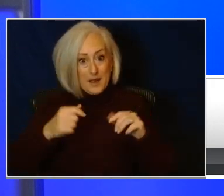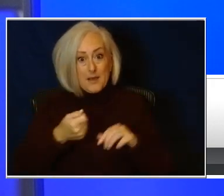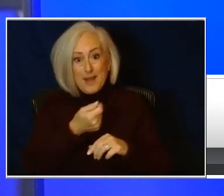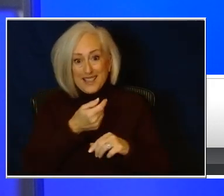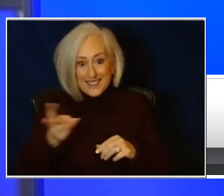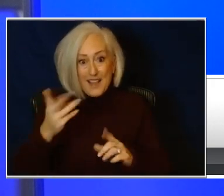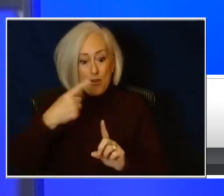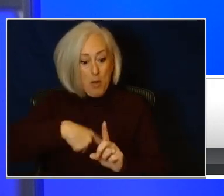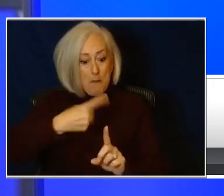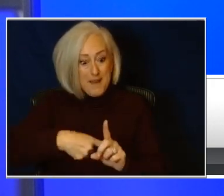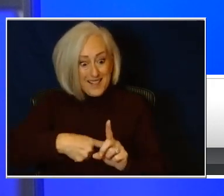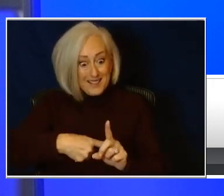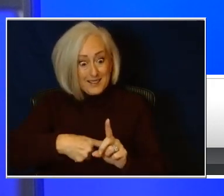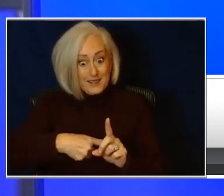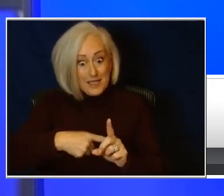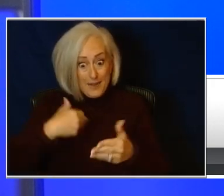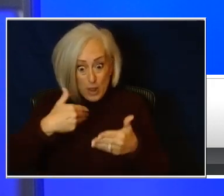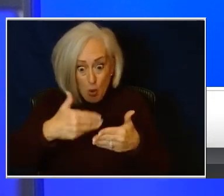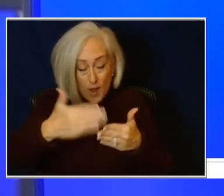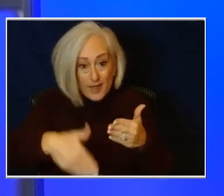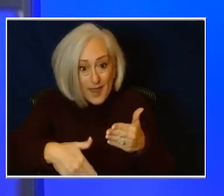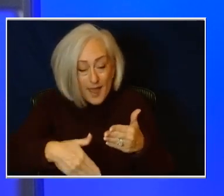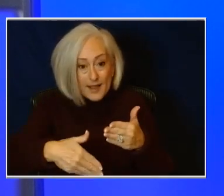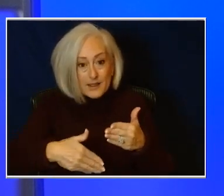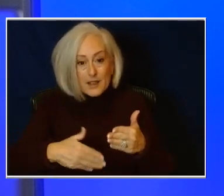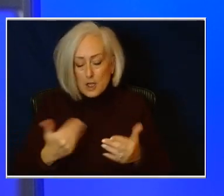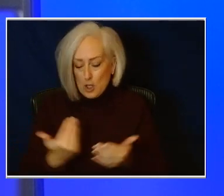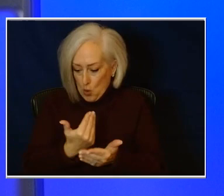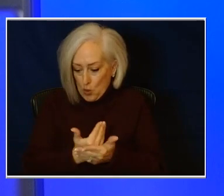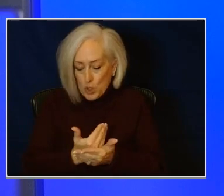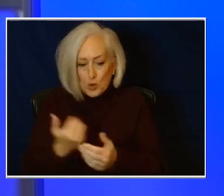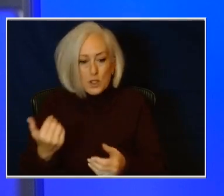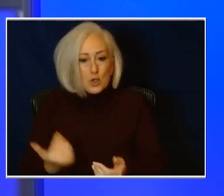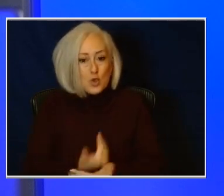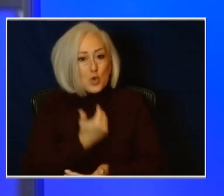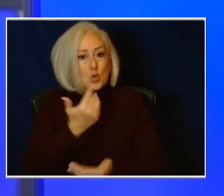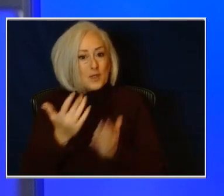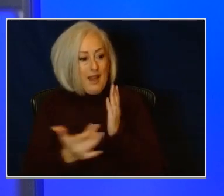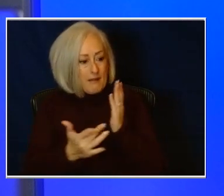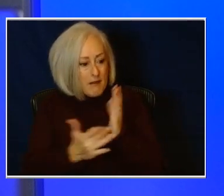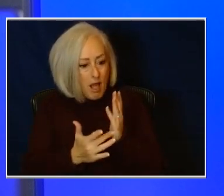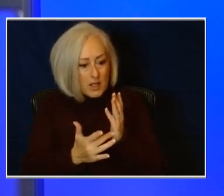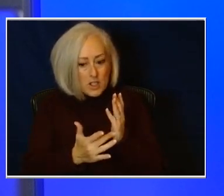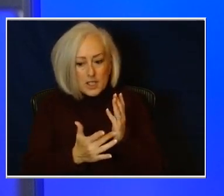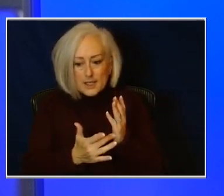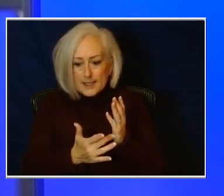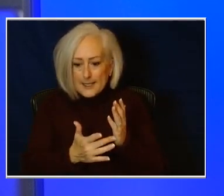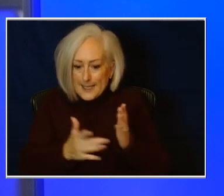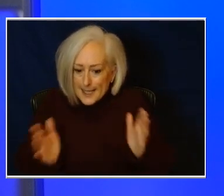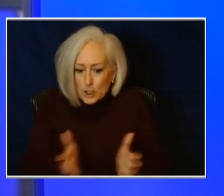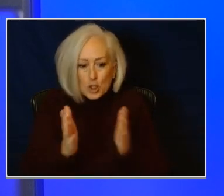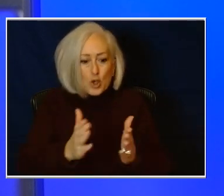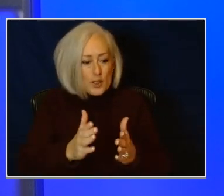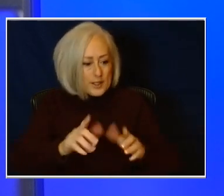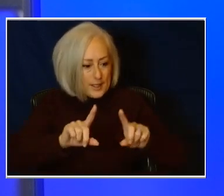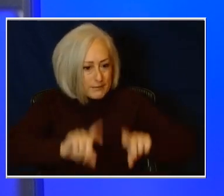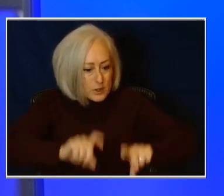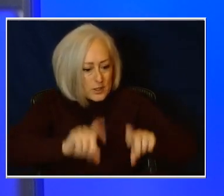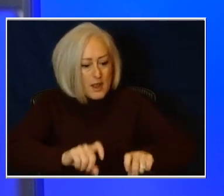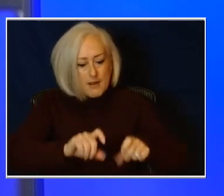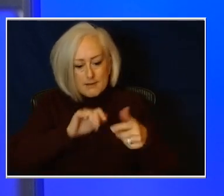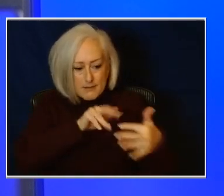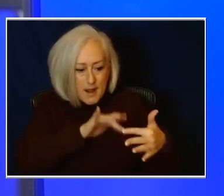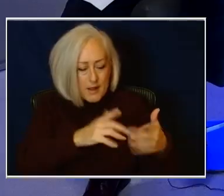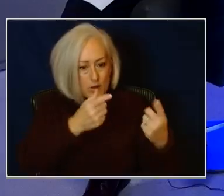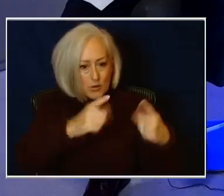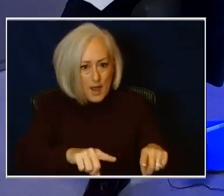we're always using new technology, pushing clinical trials, finding new ways to use it to benefit patients, and that was just the latest example. And I just